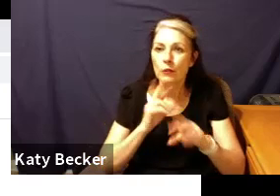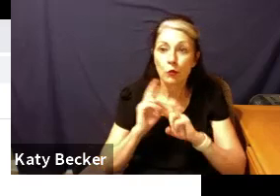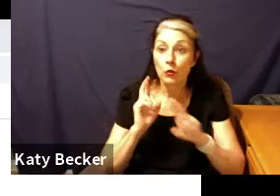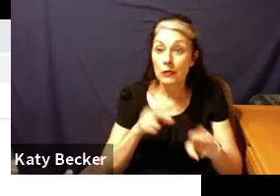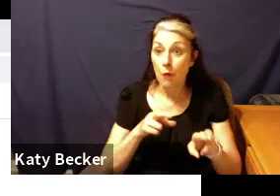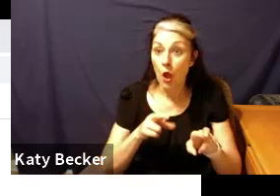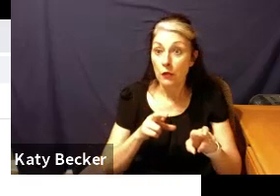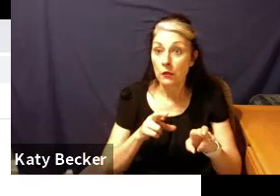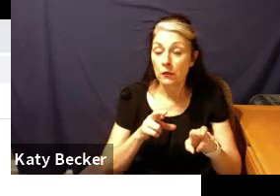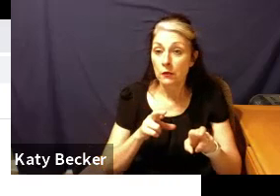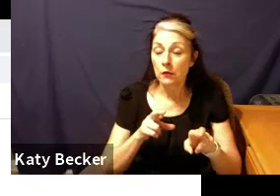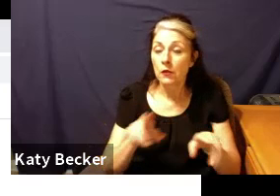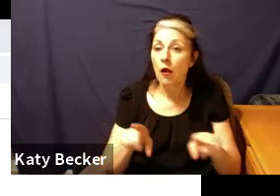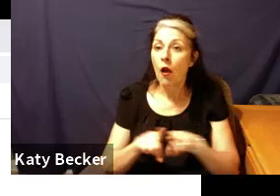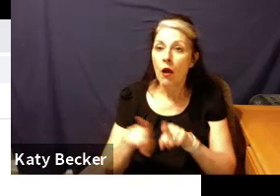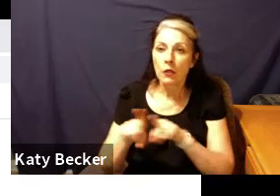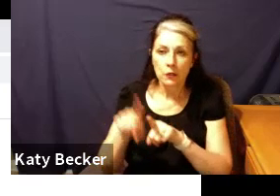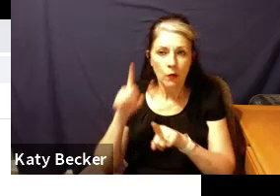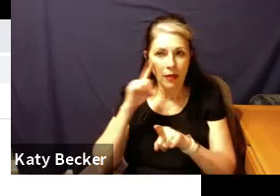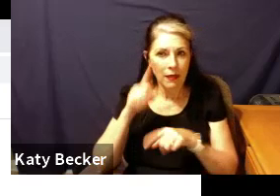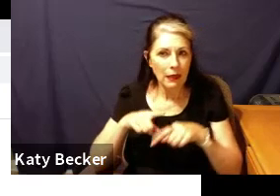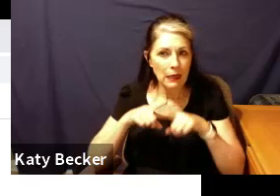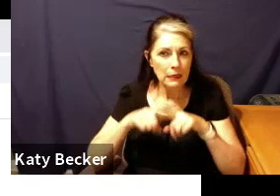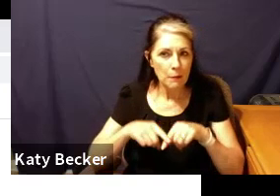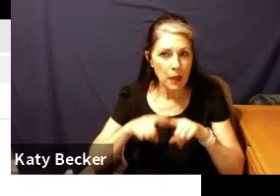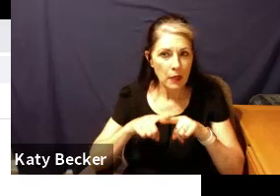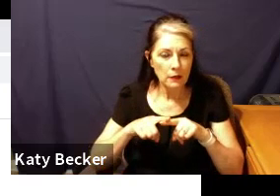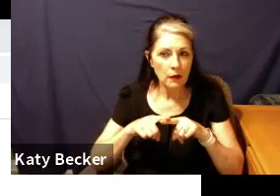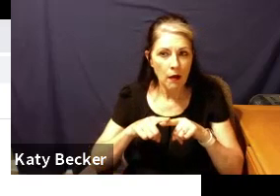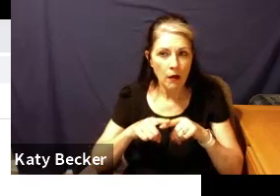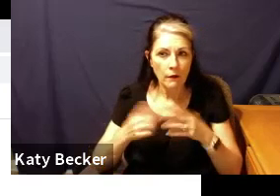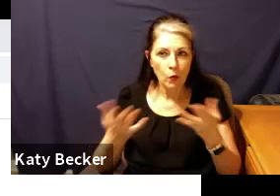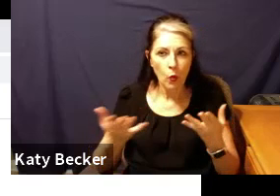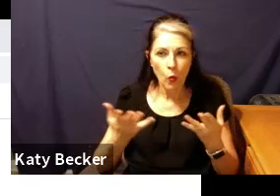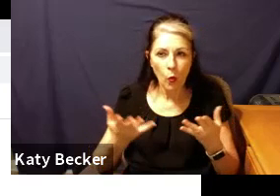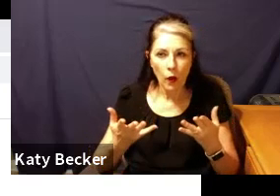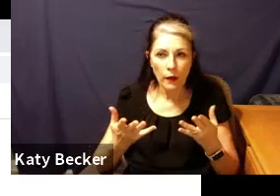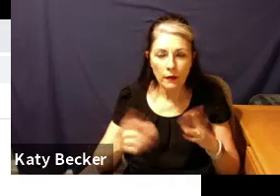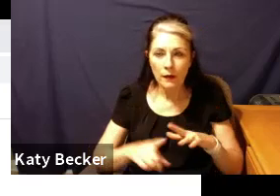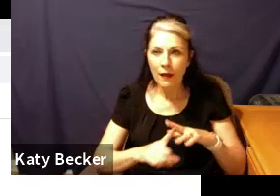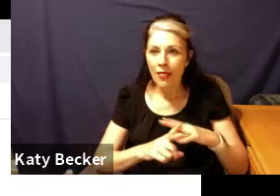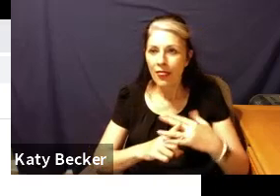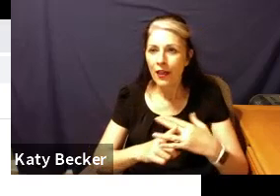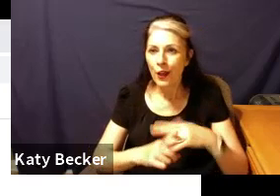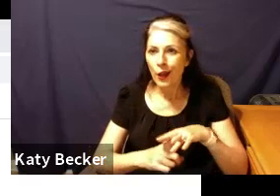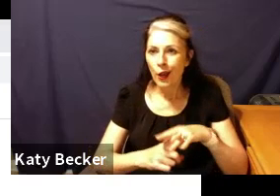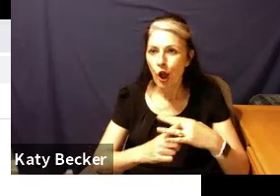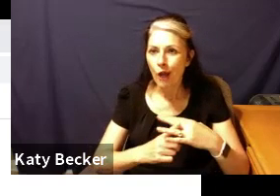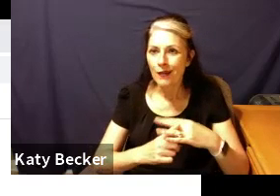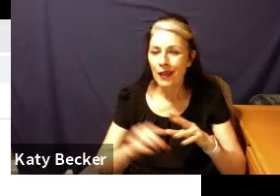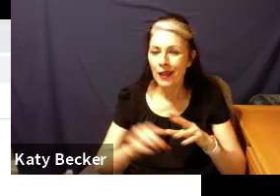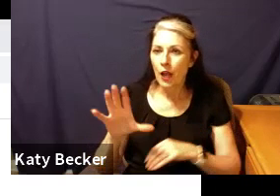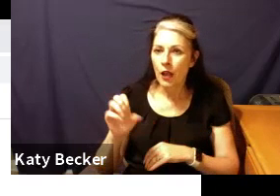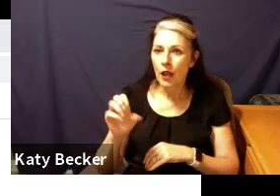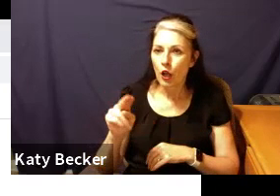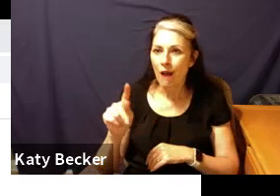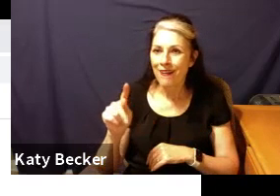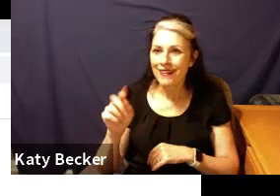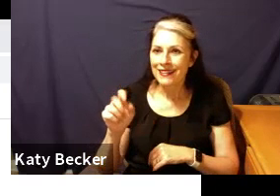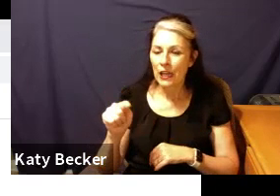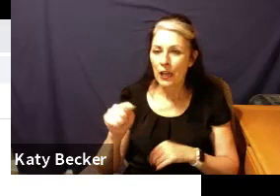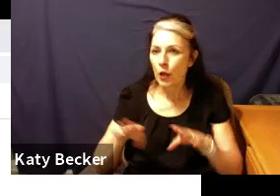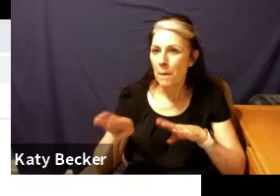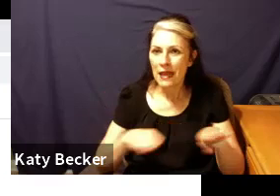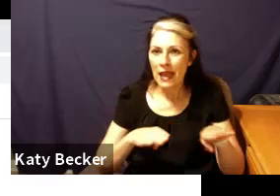that. But also, I think it really depends on the content of what the inappropriate behavior is. So really